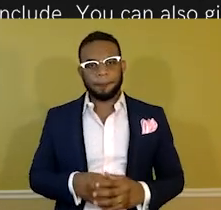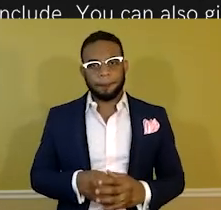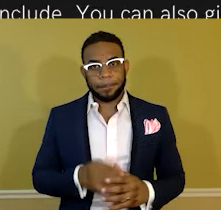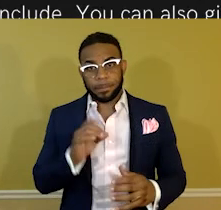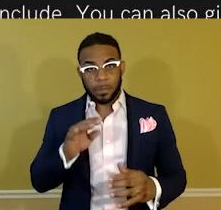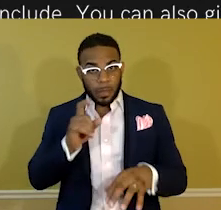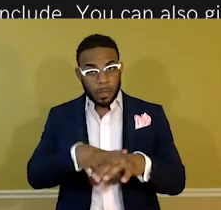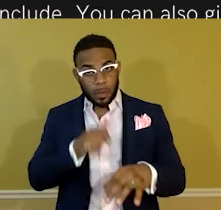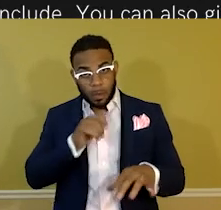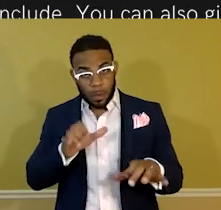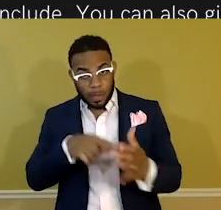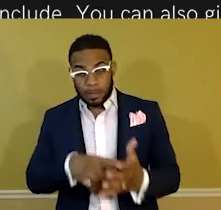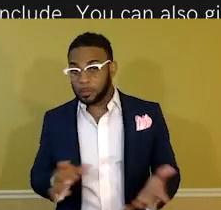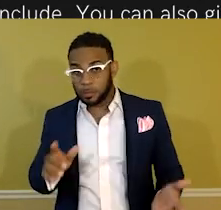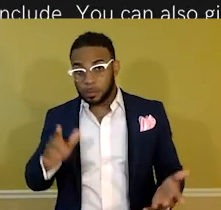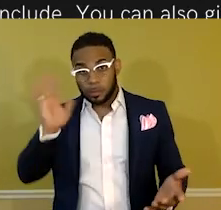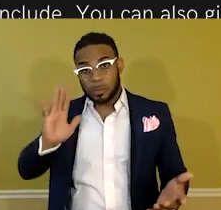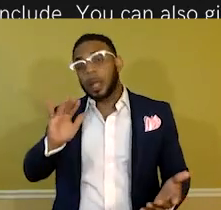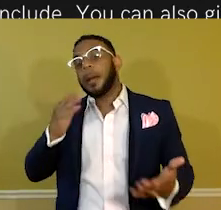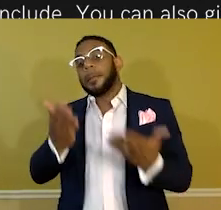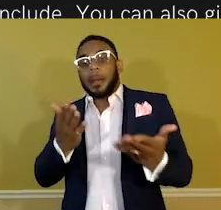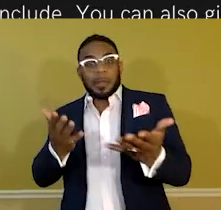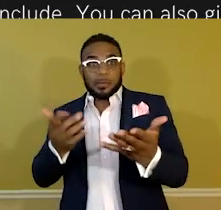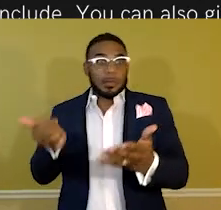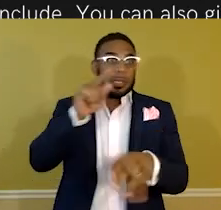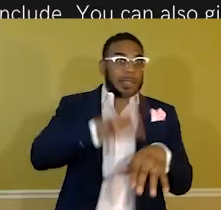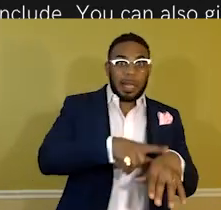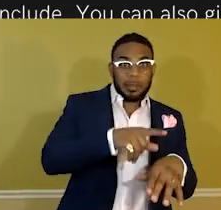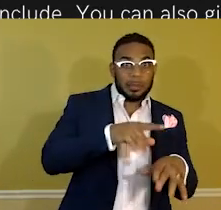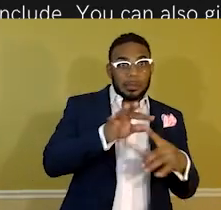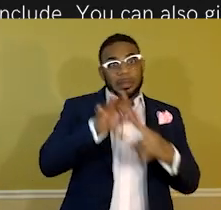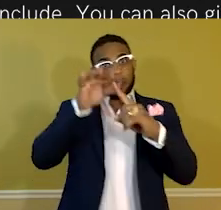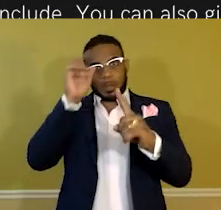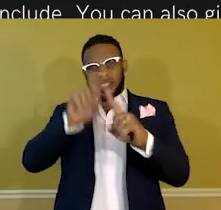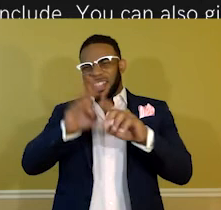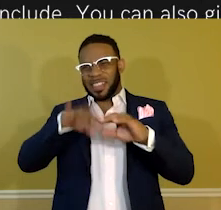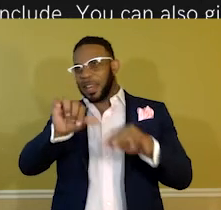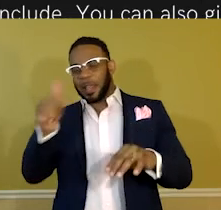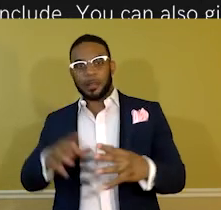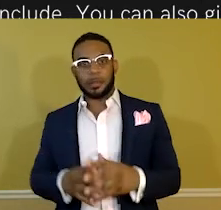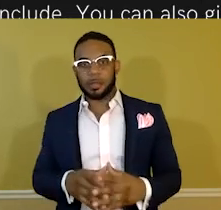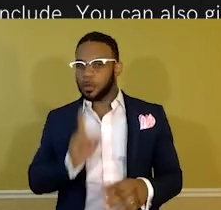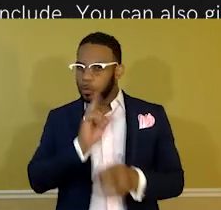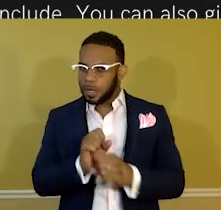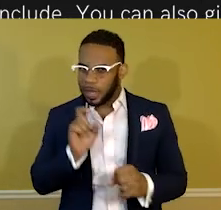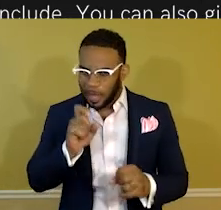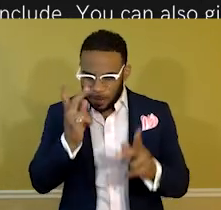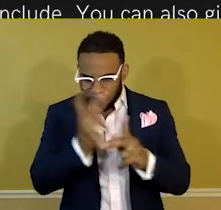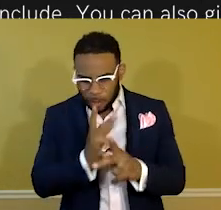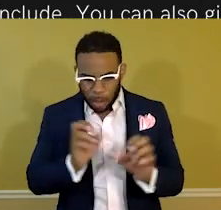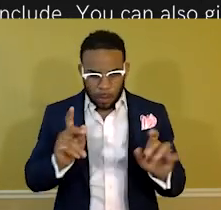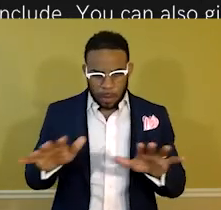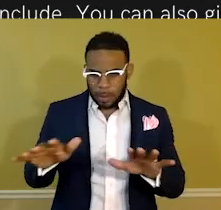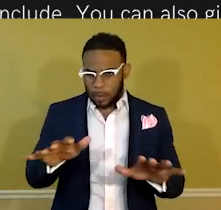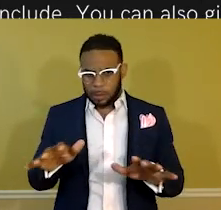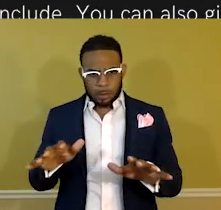of a time where you did this. Um, again, maybe there was a time that stuck out because it was different than the others and you really had to figure out, okay,